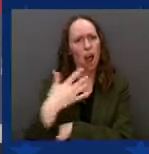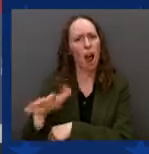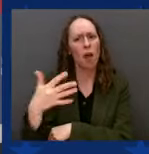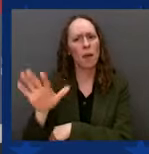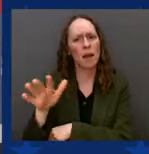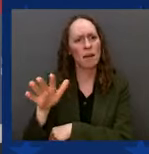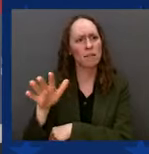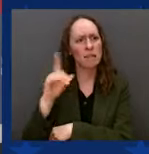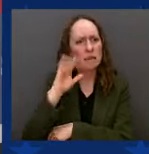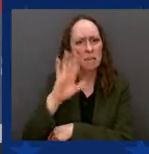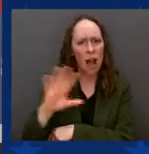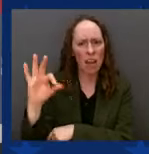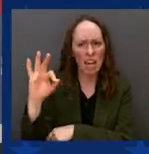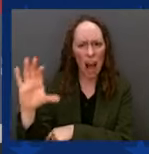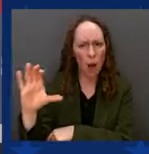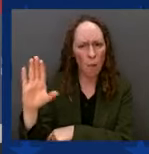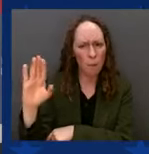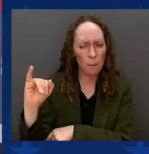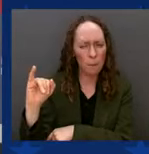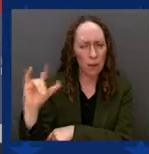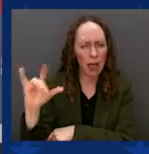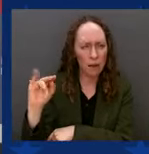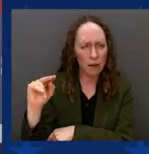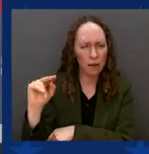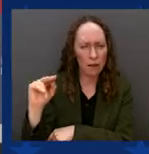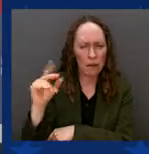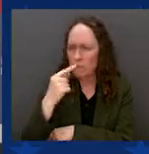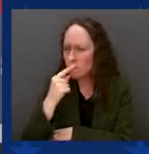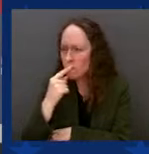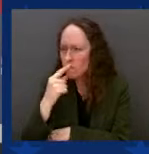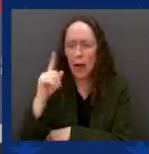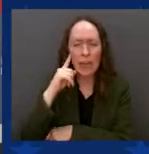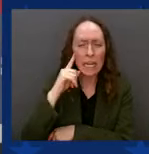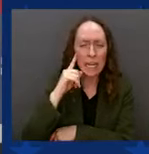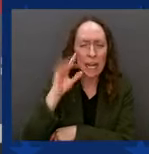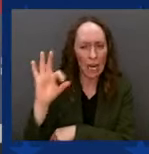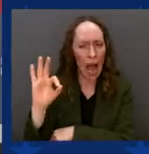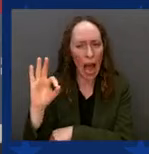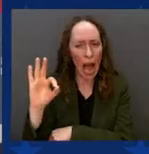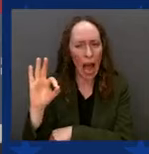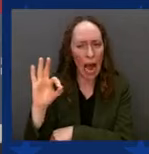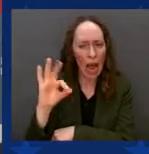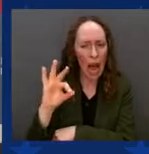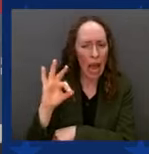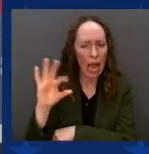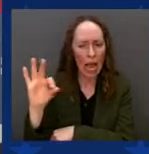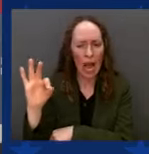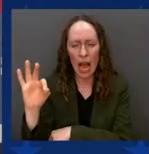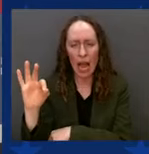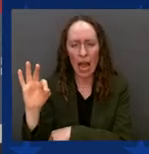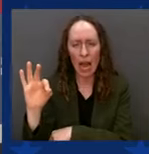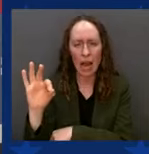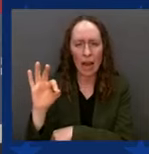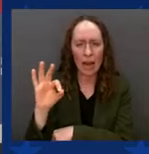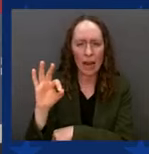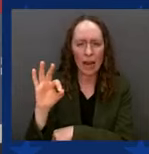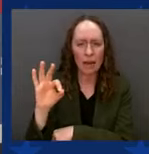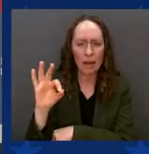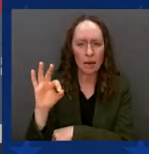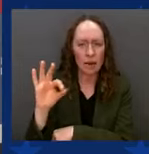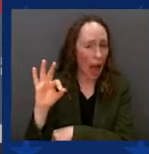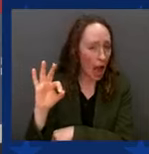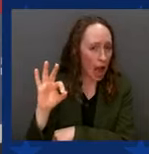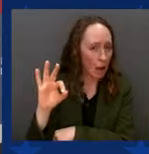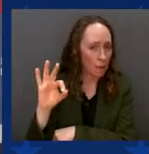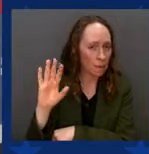I think, don't hold me that number, but it's well over nine. On for anybody who had tough time with their business